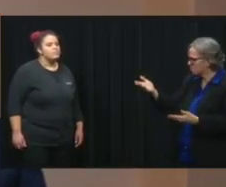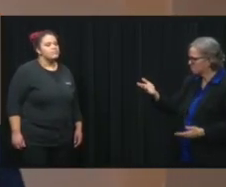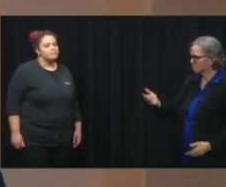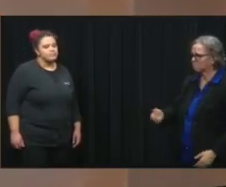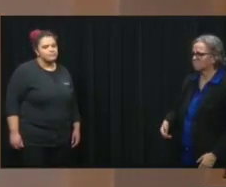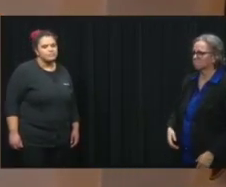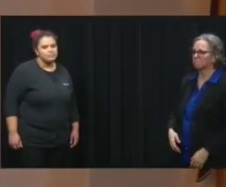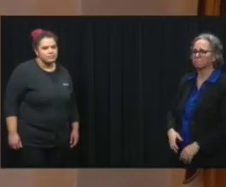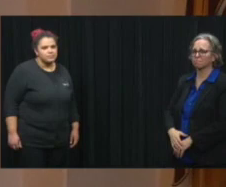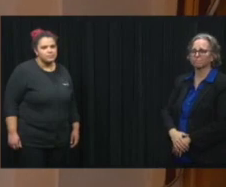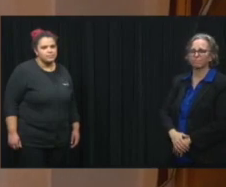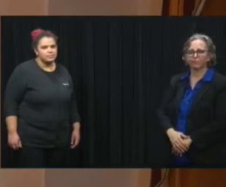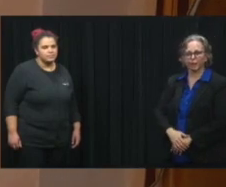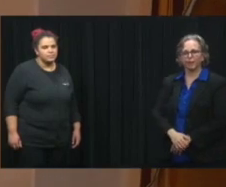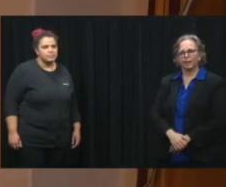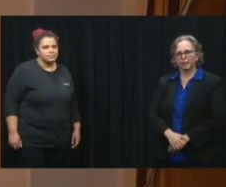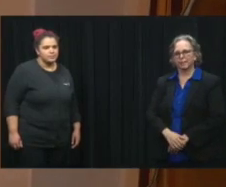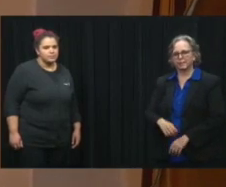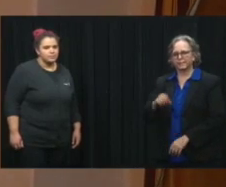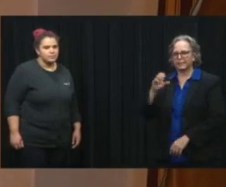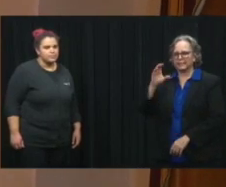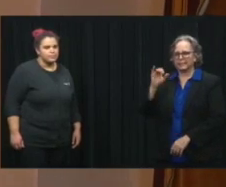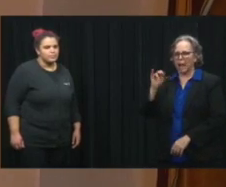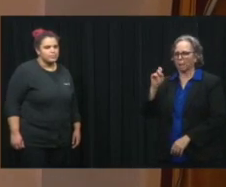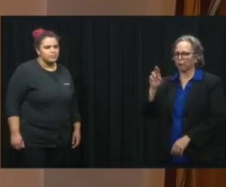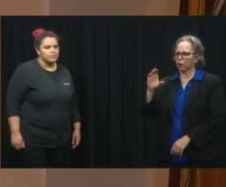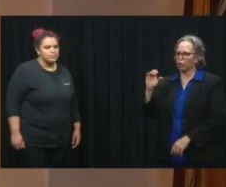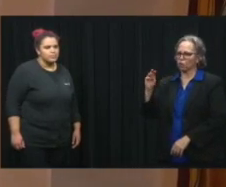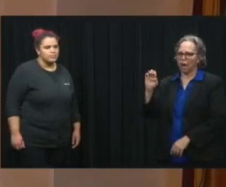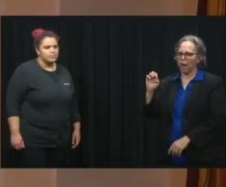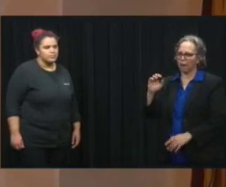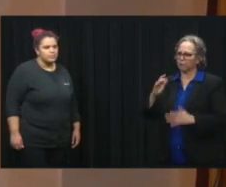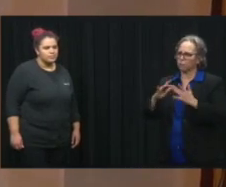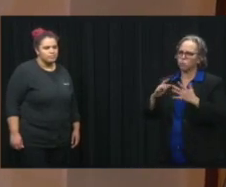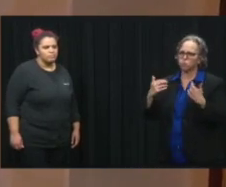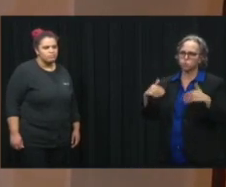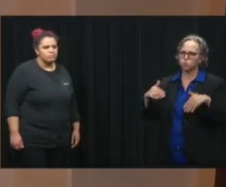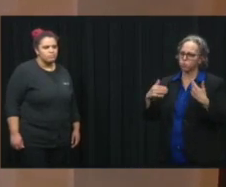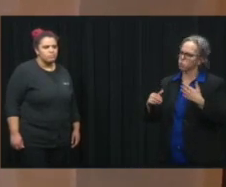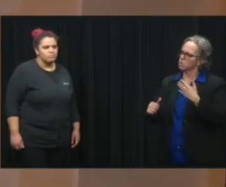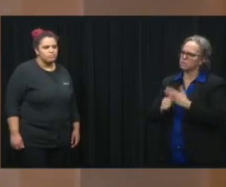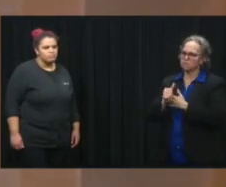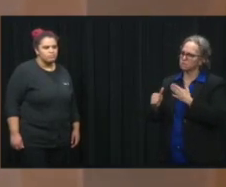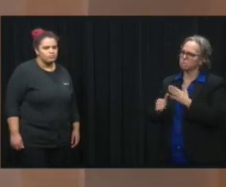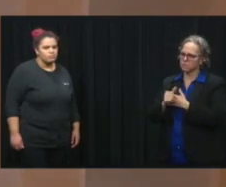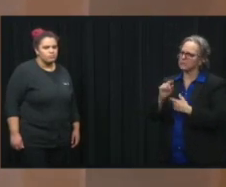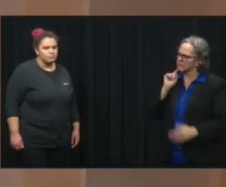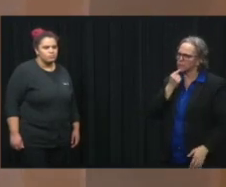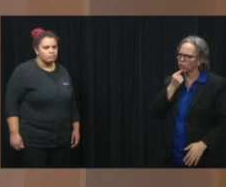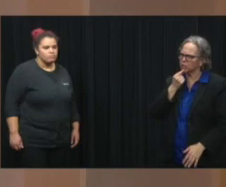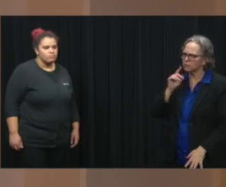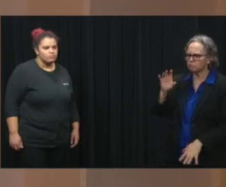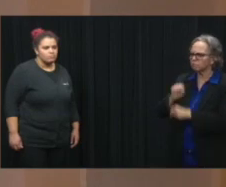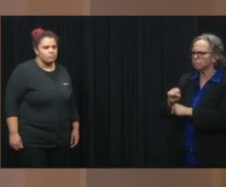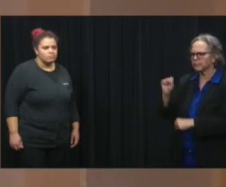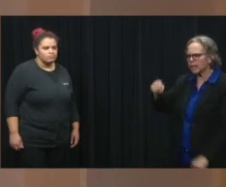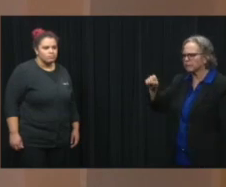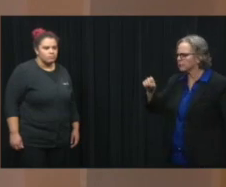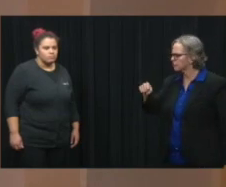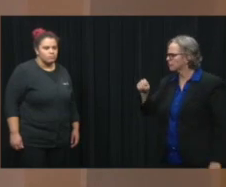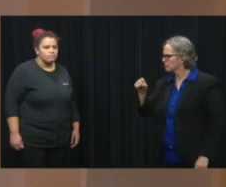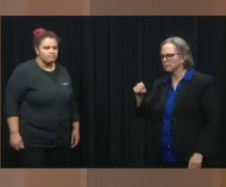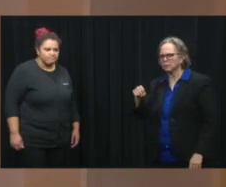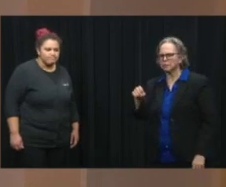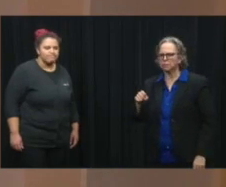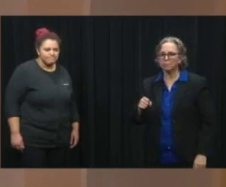a threat. We should always take it seriously. But I think sometimes people who may be in a fragile state of mind or a